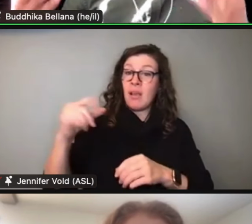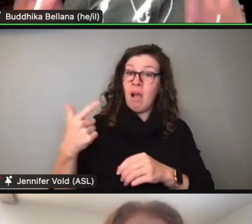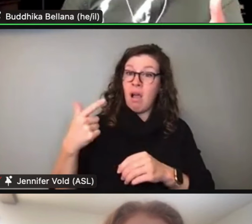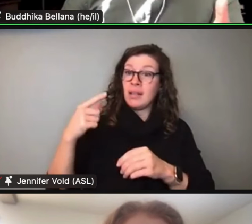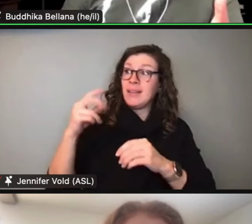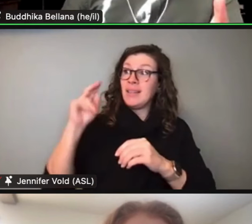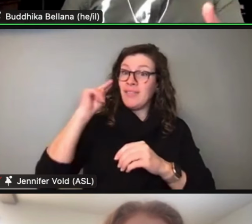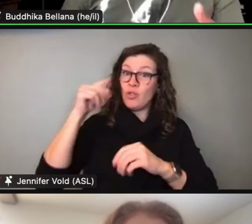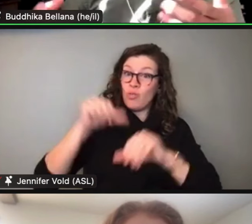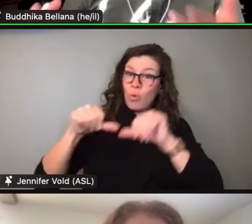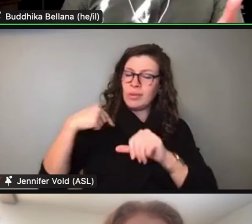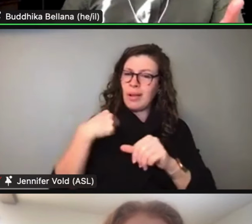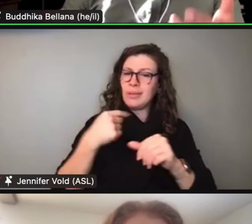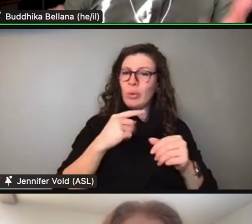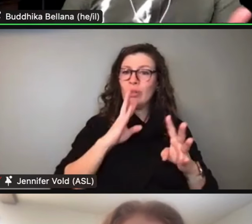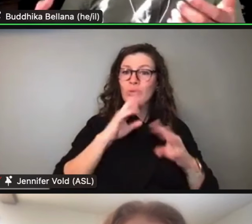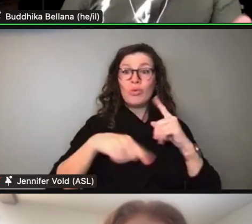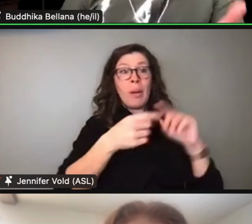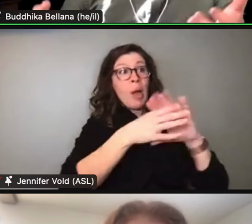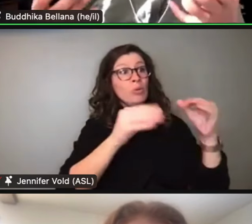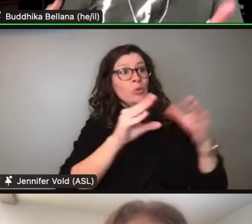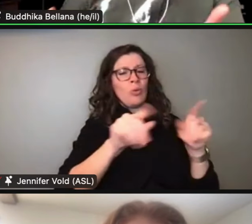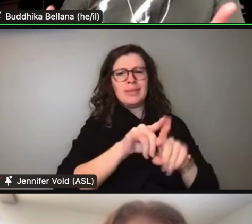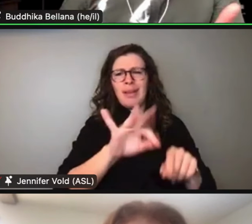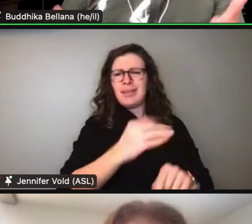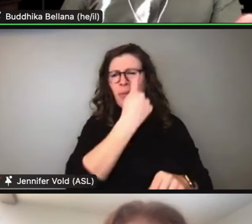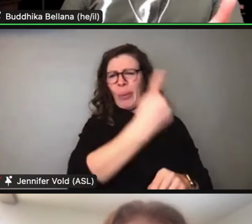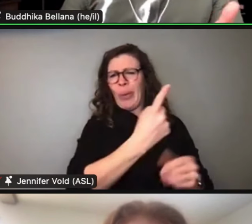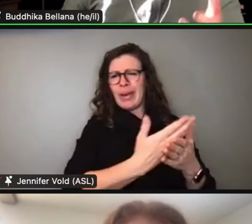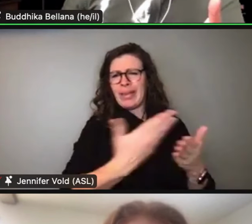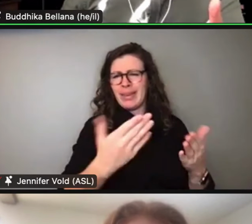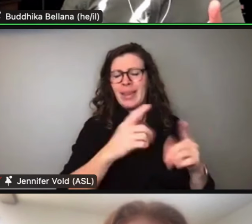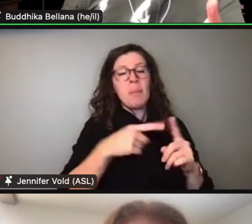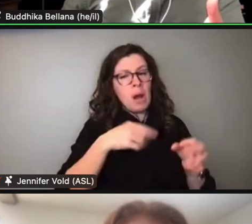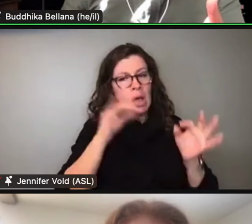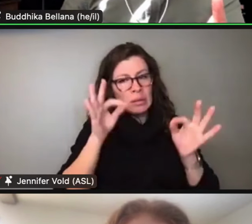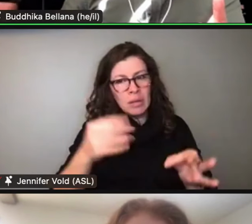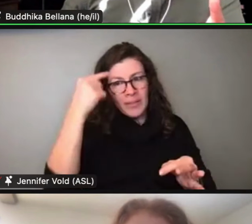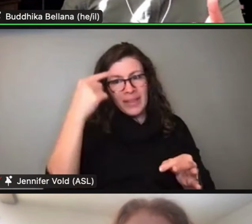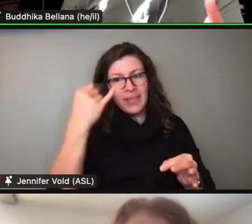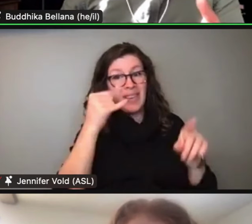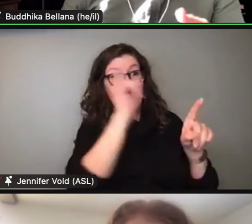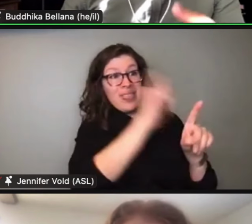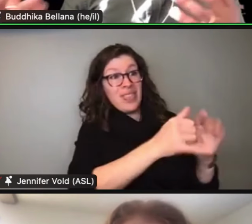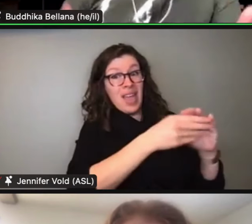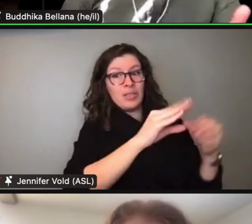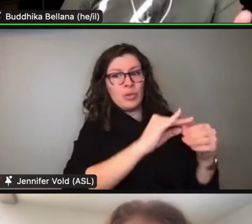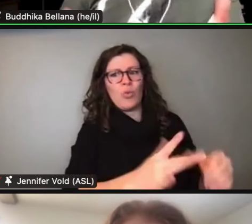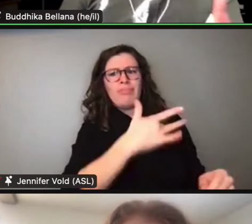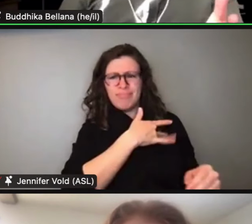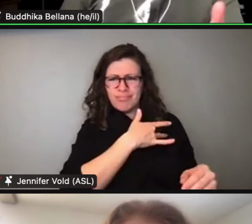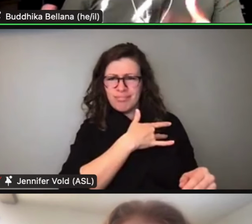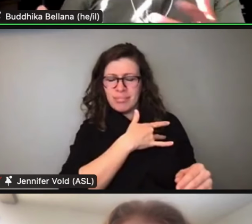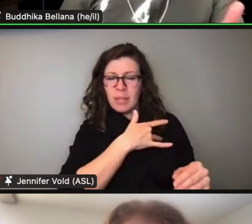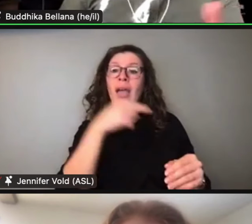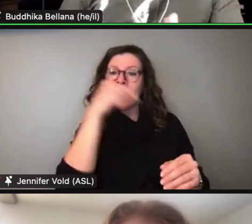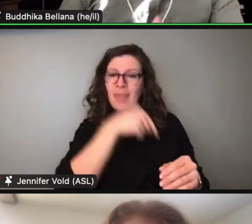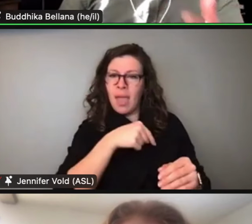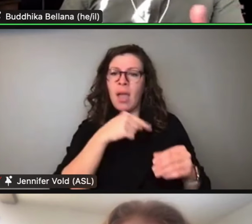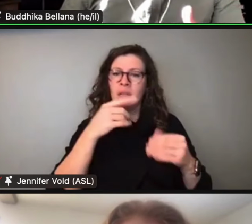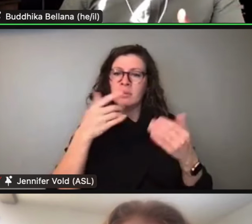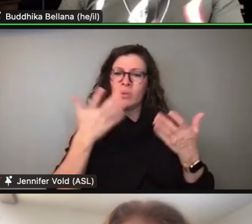monoliths. So I definitely think the extent to which a story resonates with you seems to be what determines lingering. So if certain stories